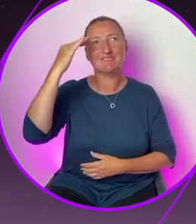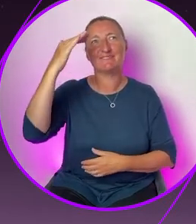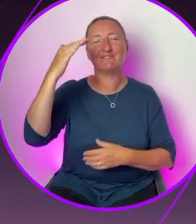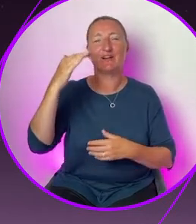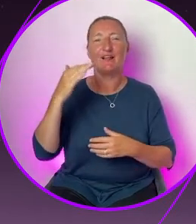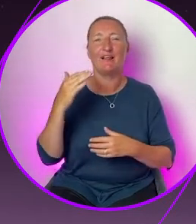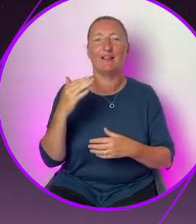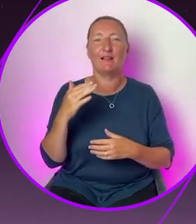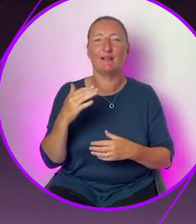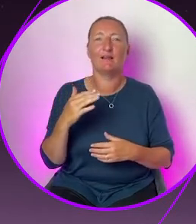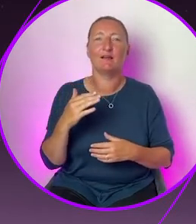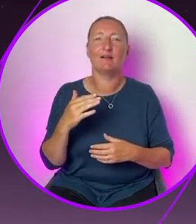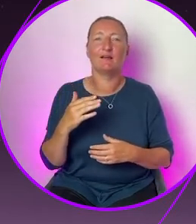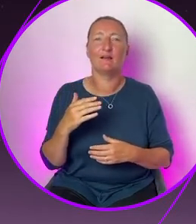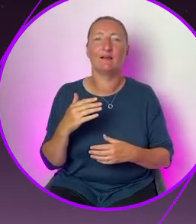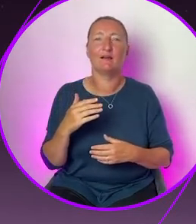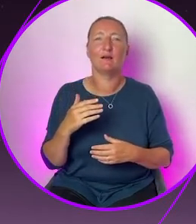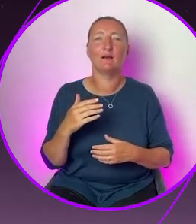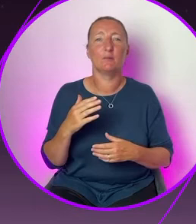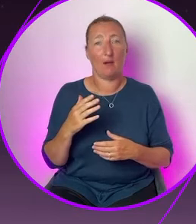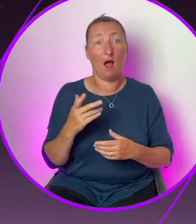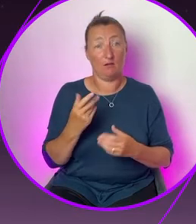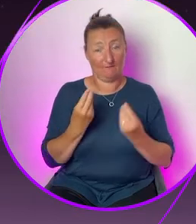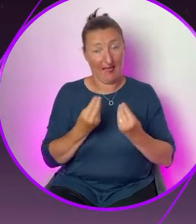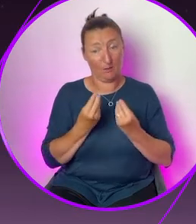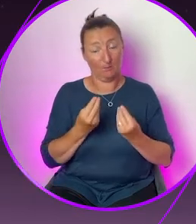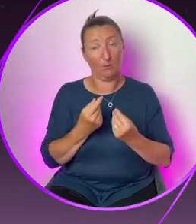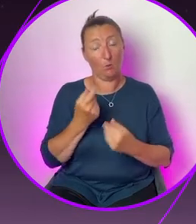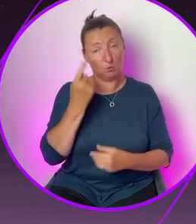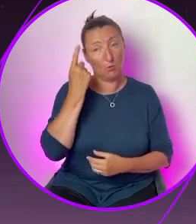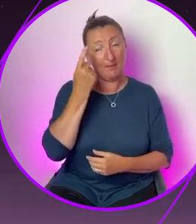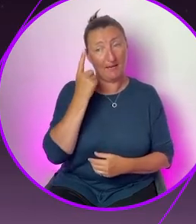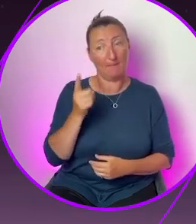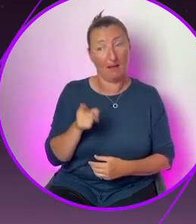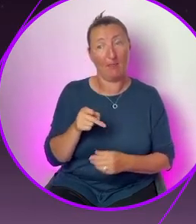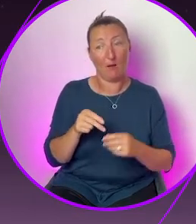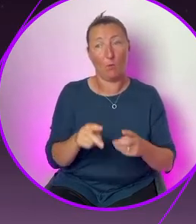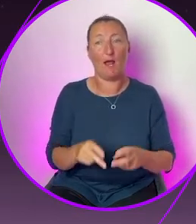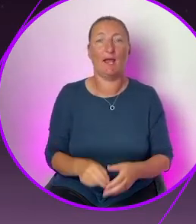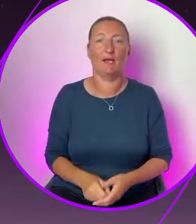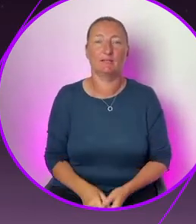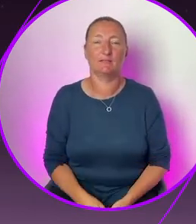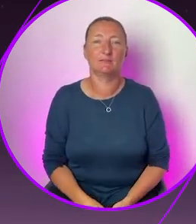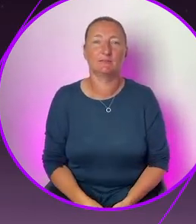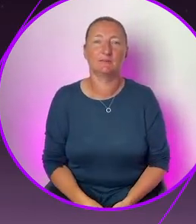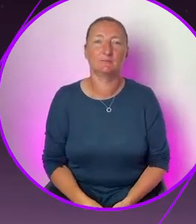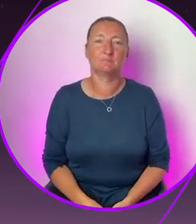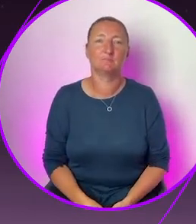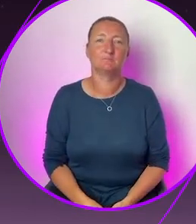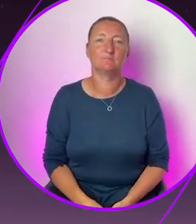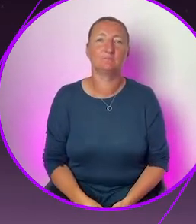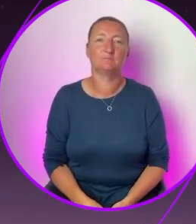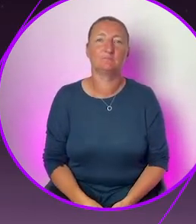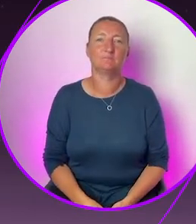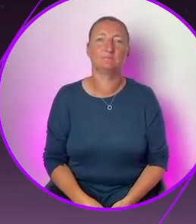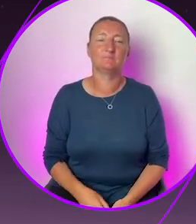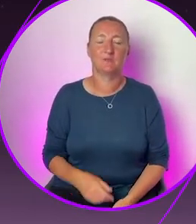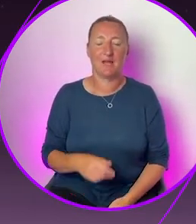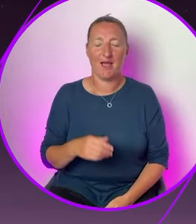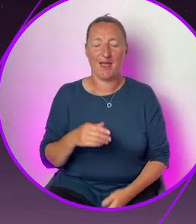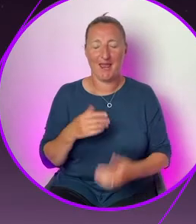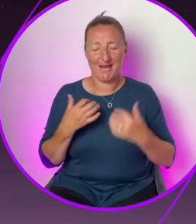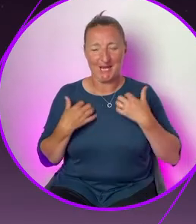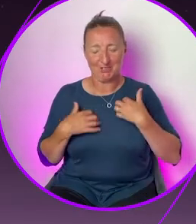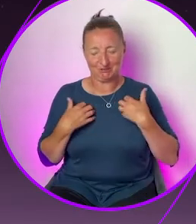way. But I do think that, of course, that is really valuable. it's just so interesting when you're in that sort of frame of mind